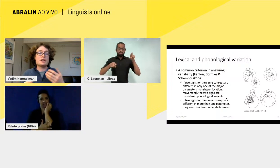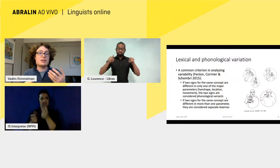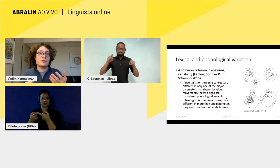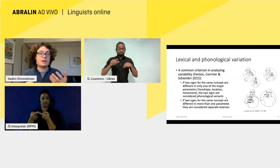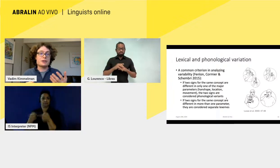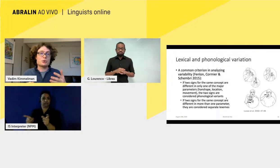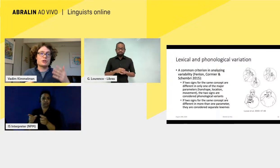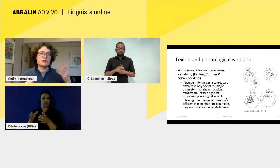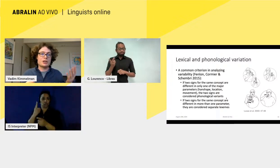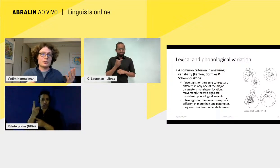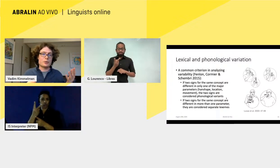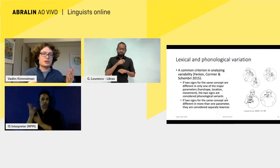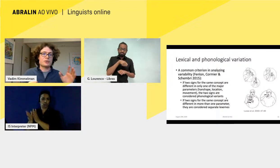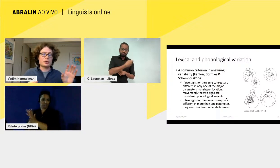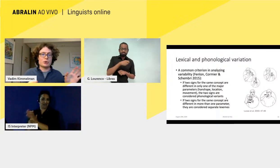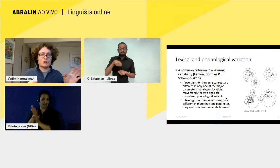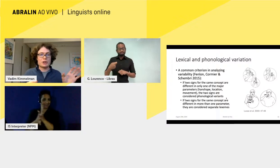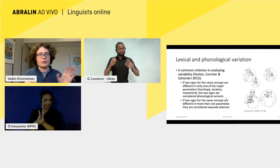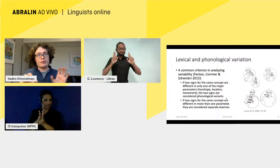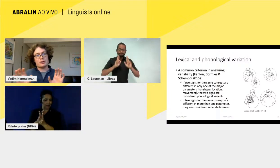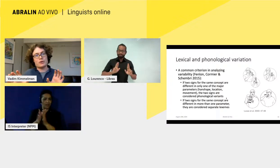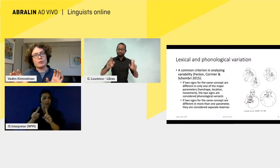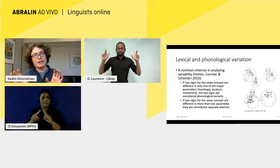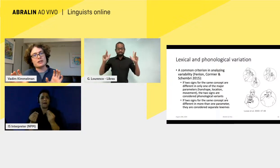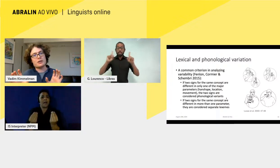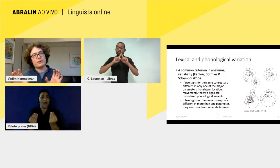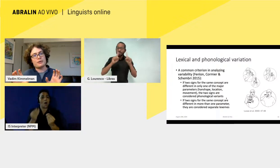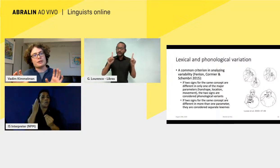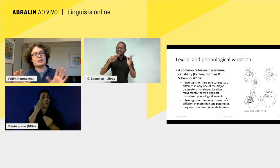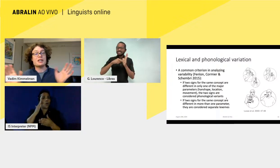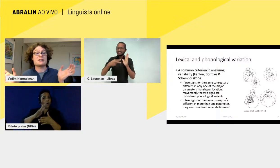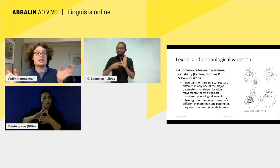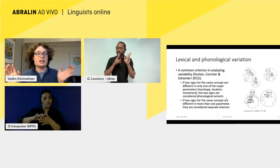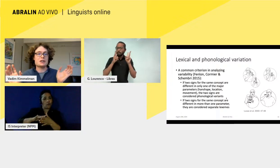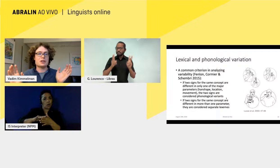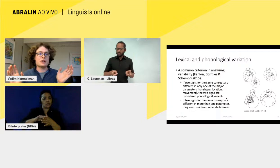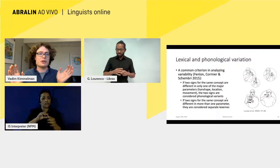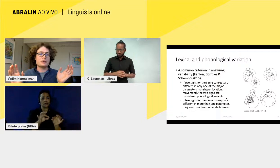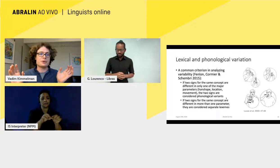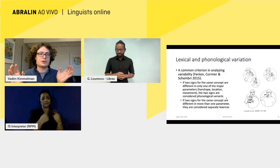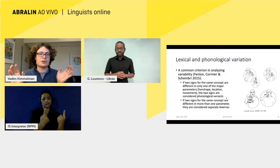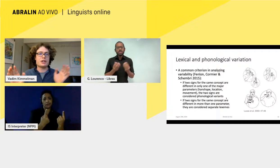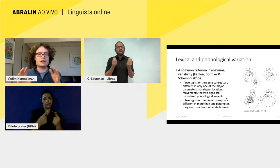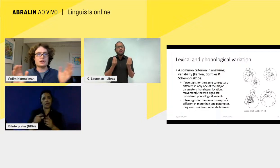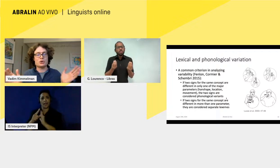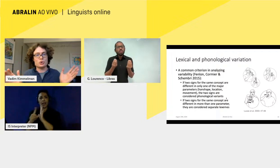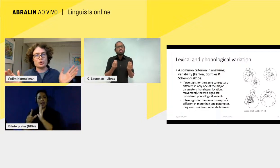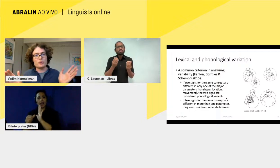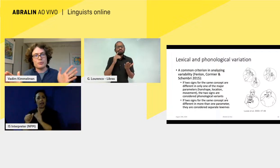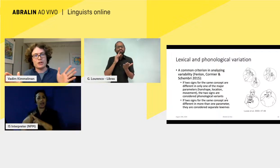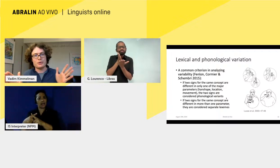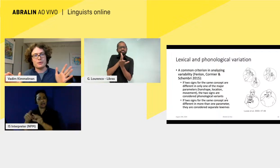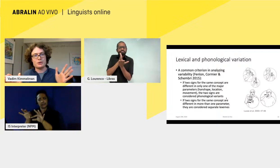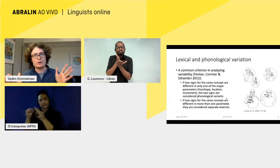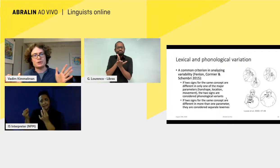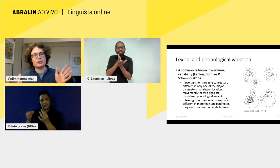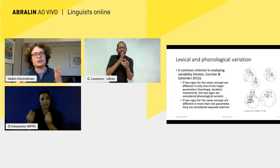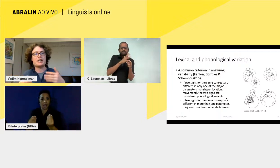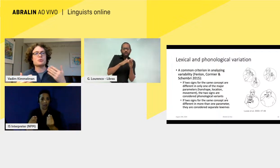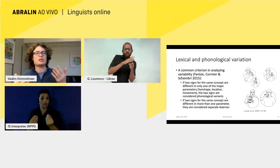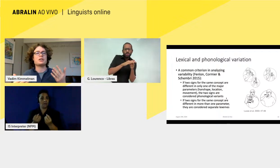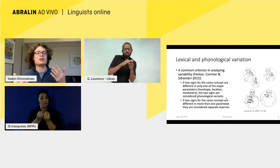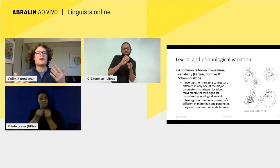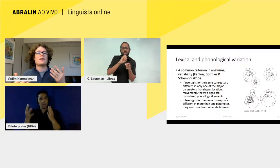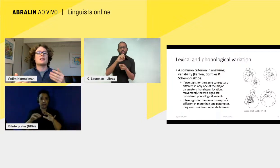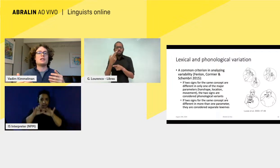And the criterion to distinguish phonological variance from lexical variance, as stated in the literature and as used by many